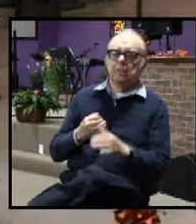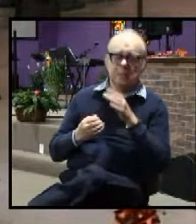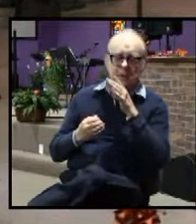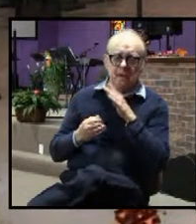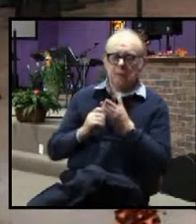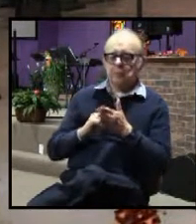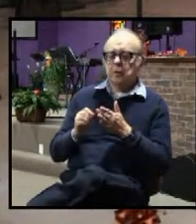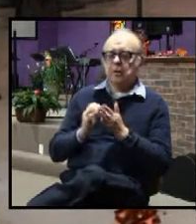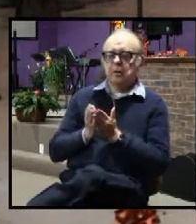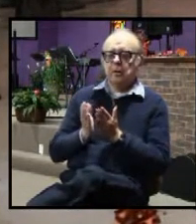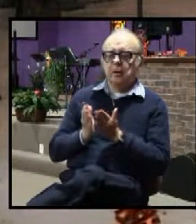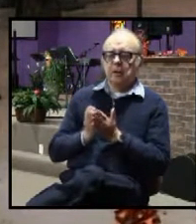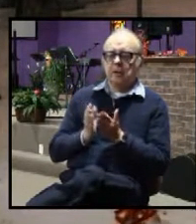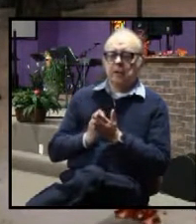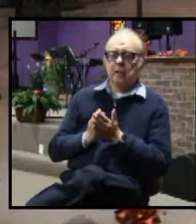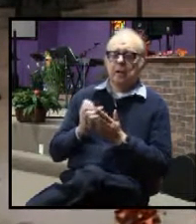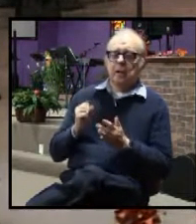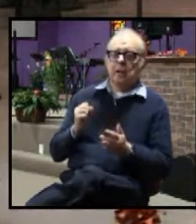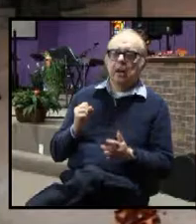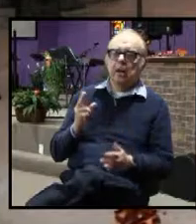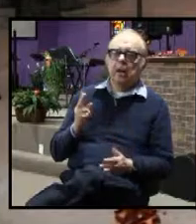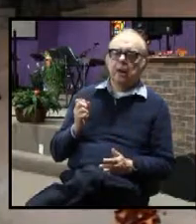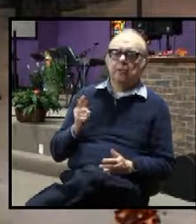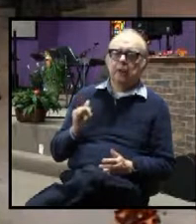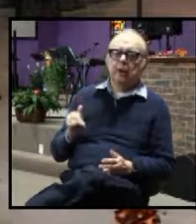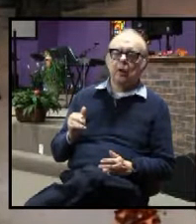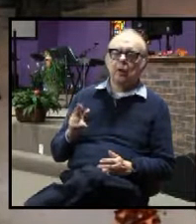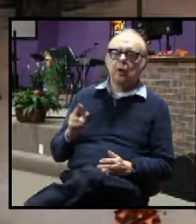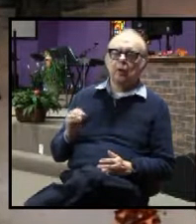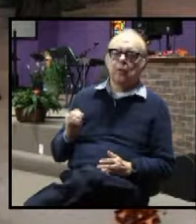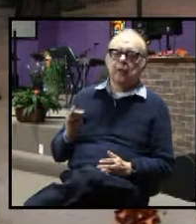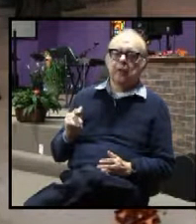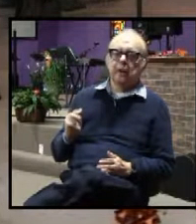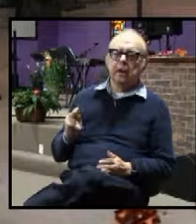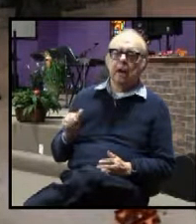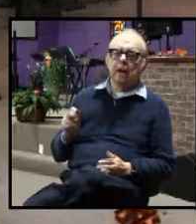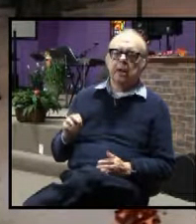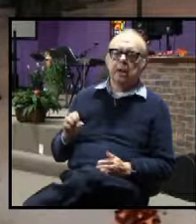And a lady wrote this book. Her name is Ashley Smith Robinson, okay?